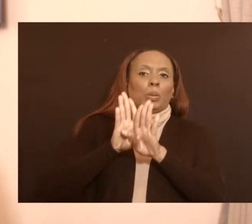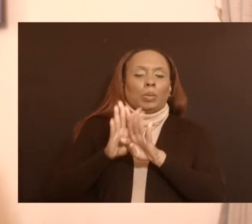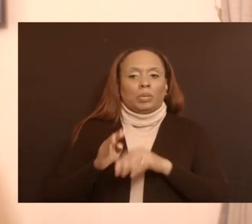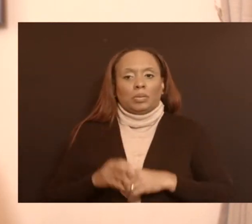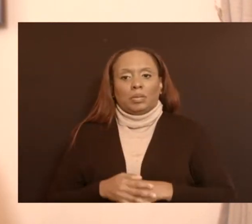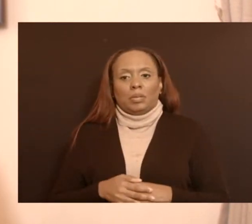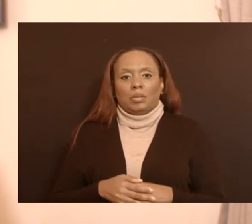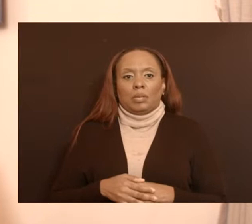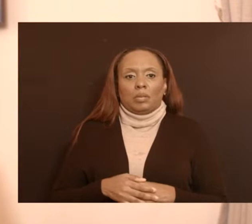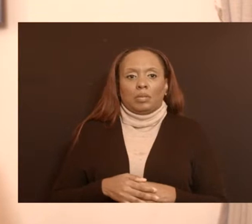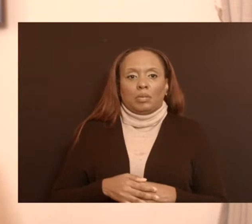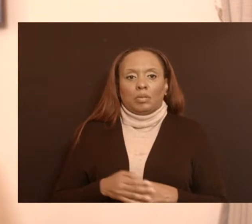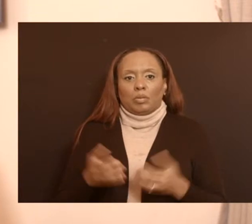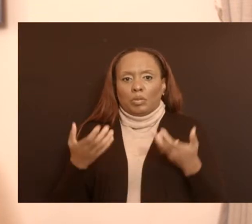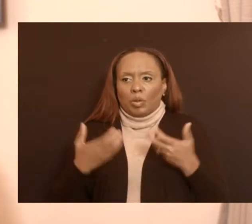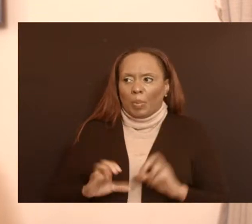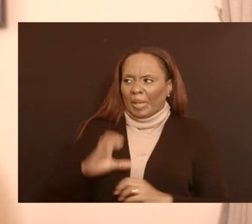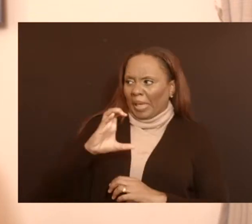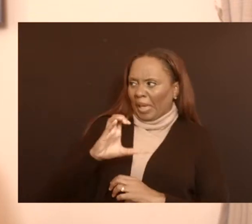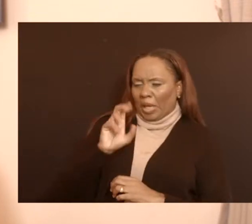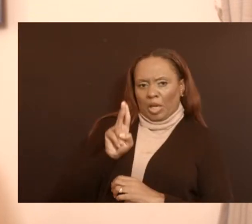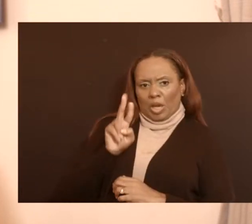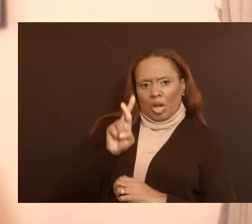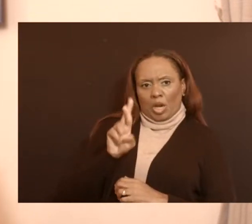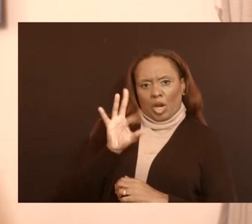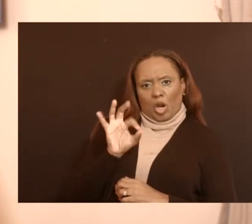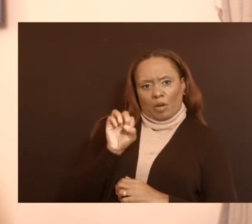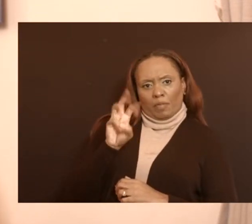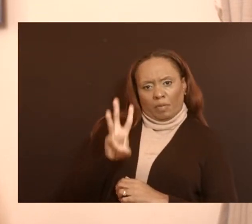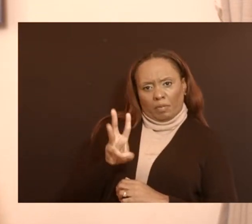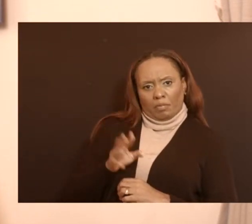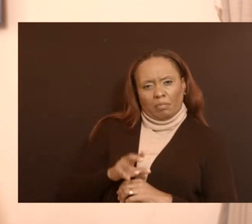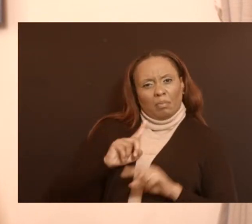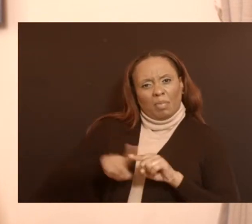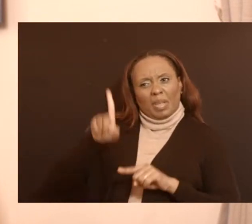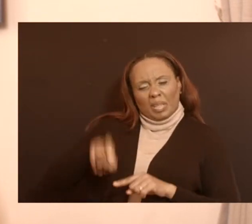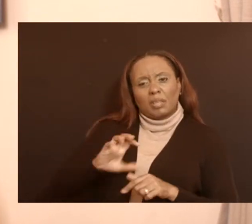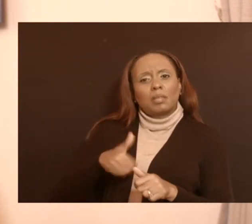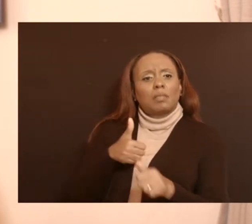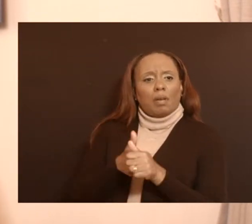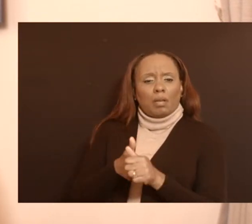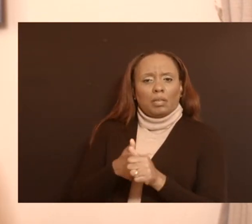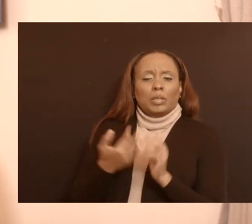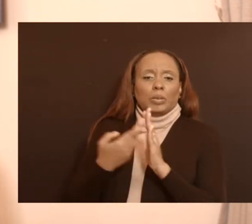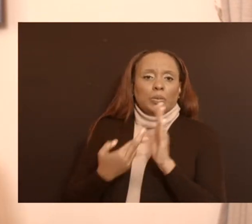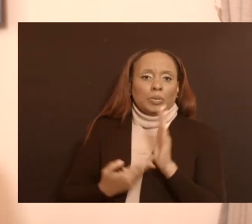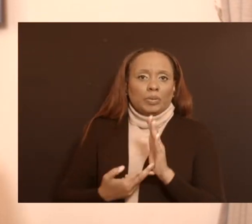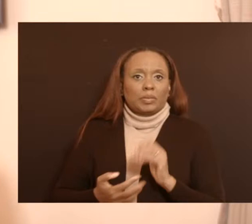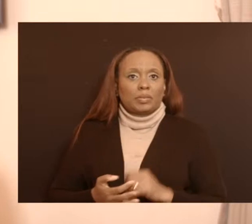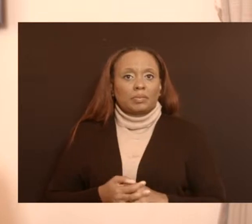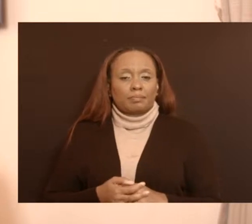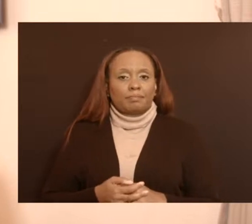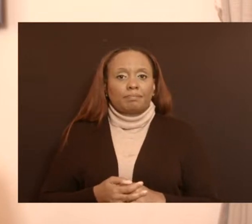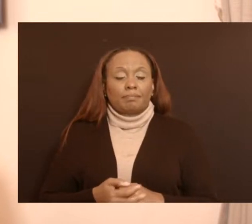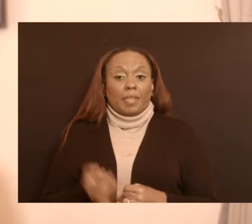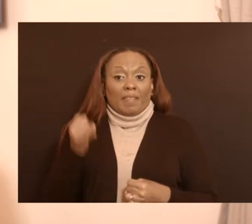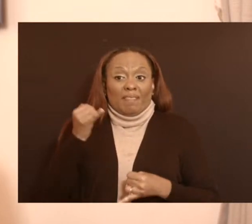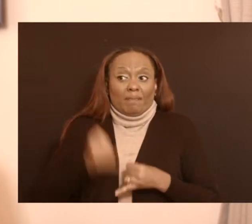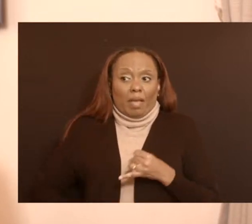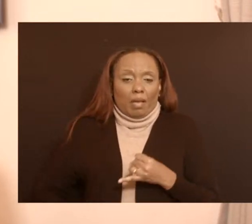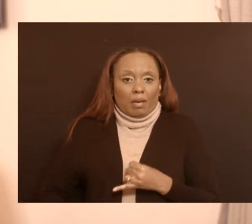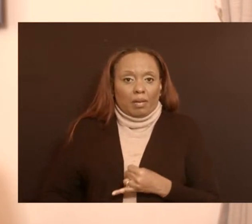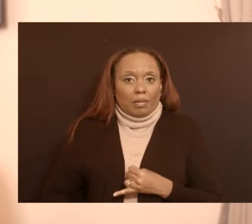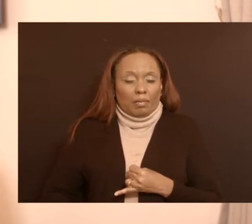Nobody wants to have restrictions. But if we don't want those things, then we need to follow protocols. And I just want to finish off by